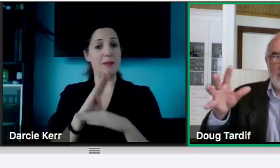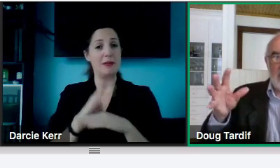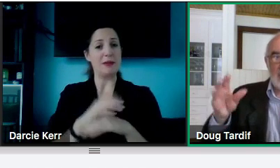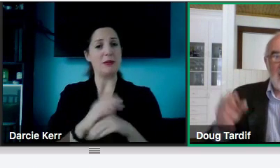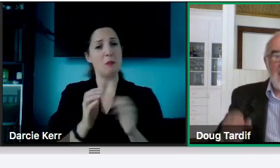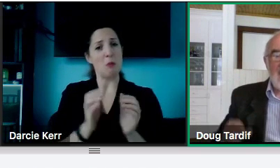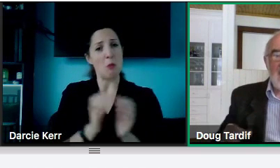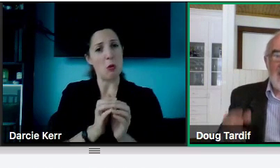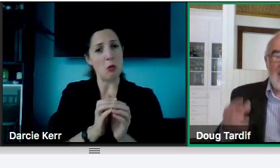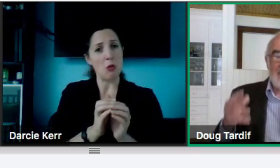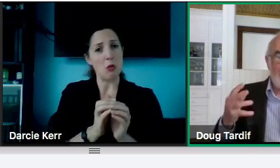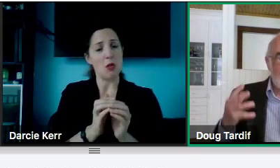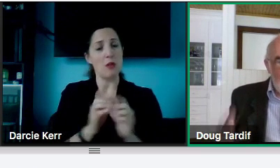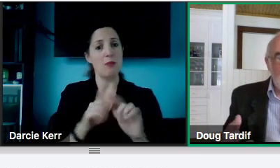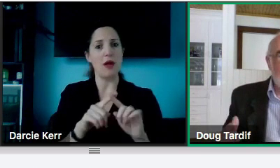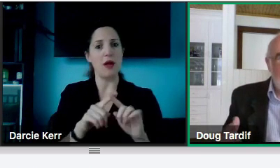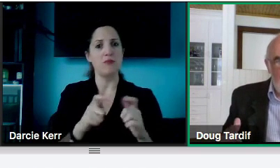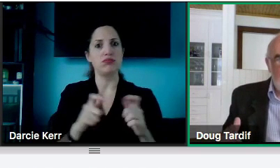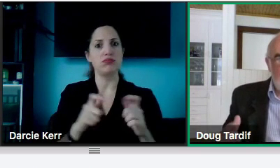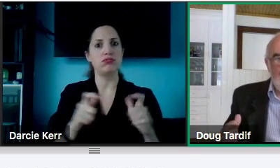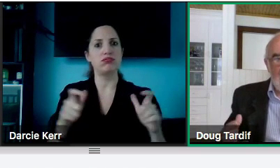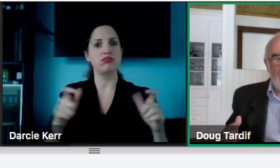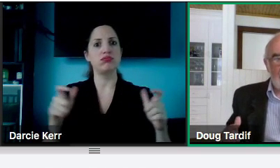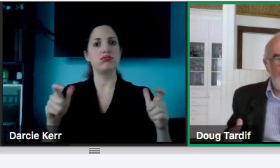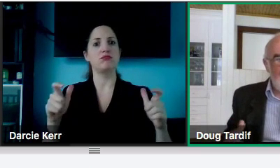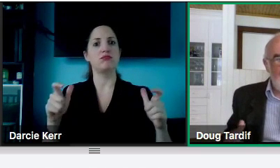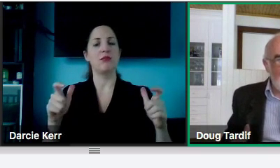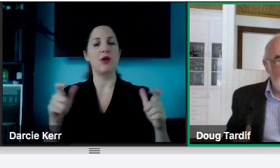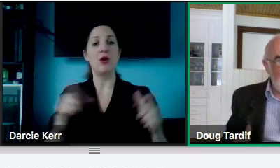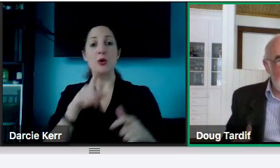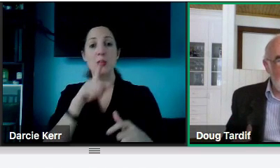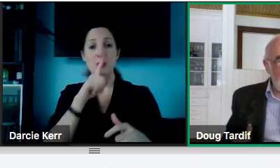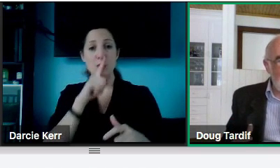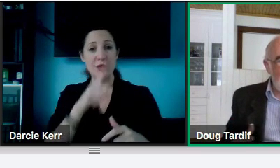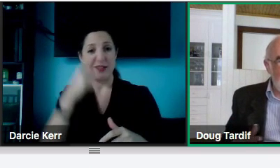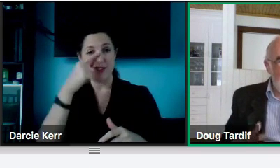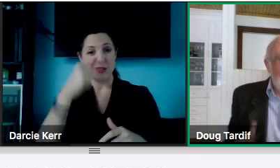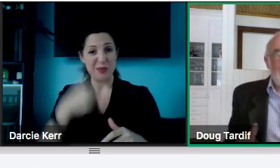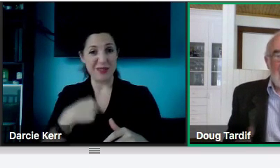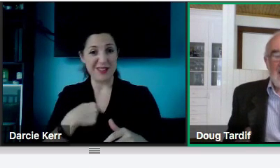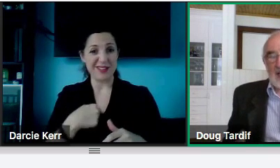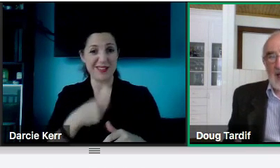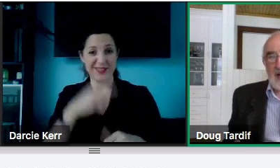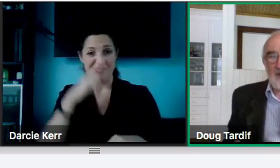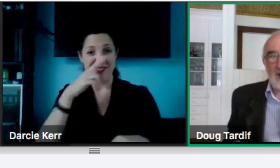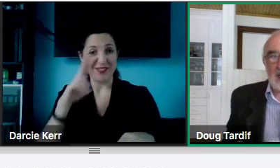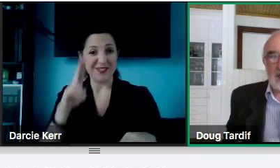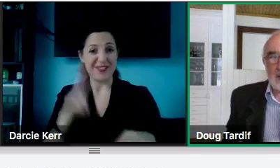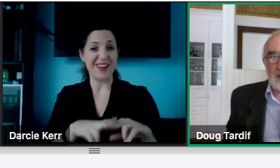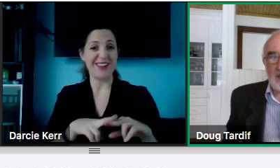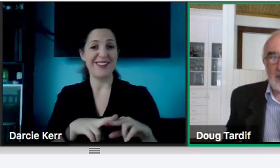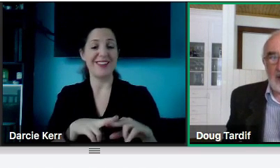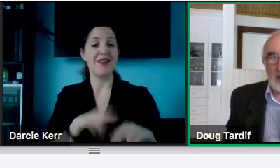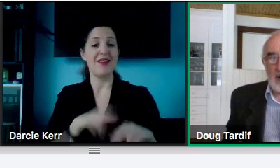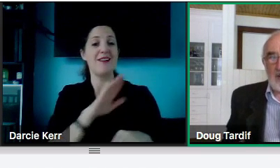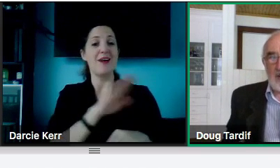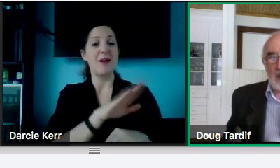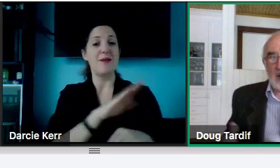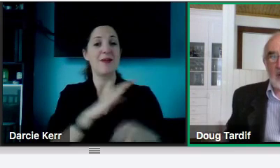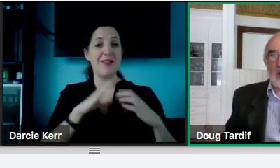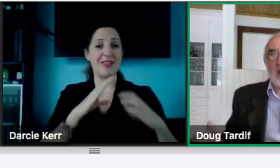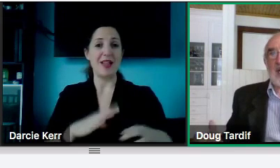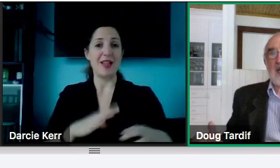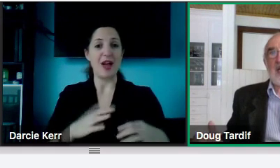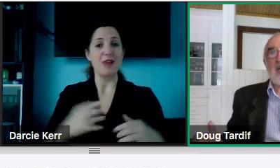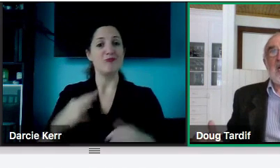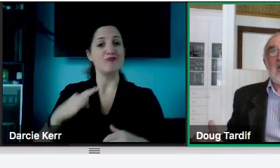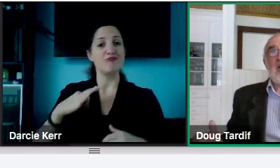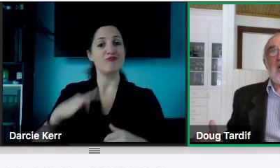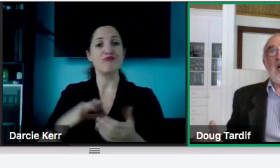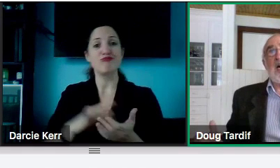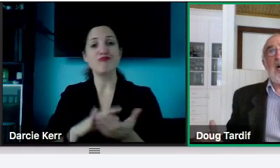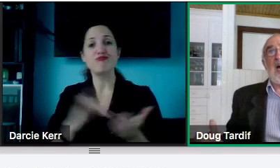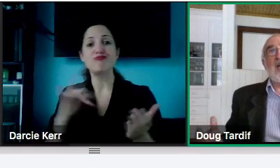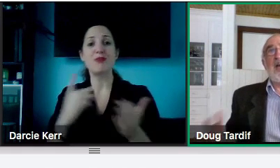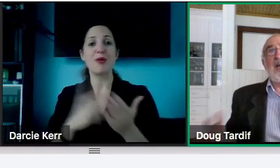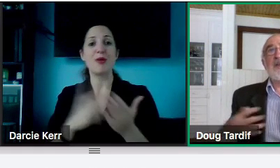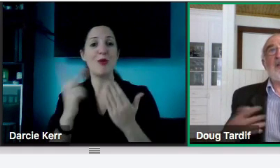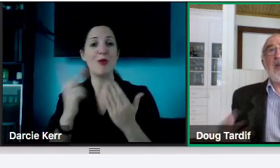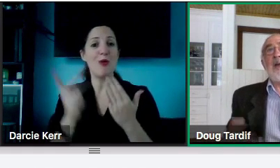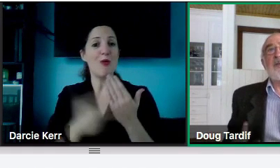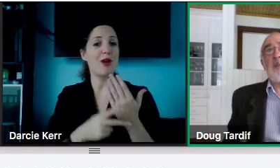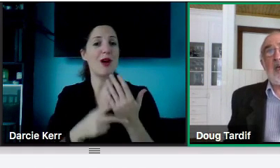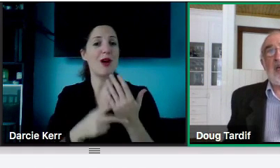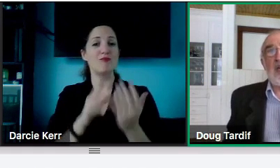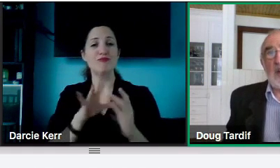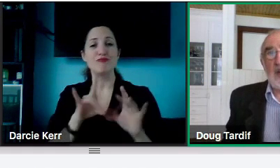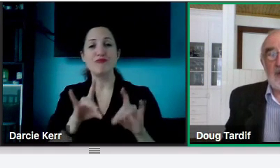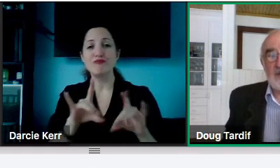grown and grown. And that's so much fun because he's getting an awful lot out of the program. We're getting, I